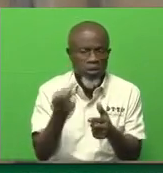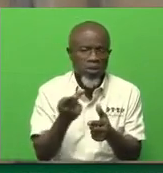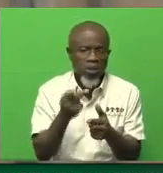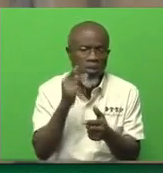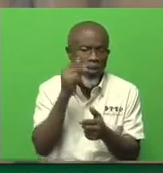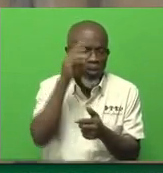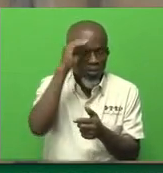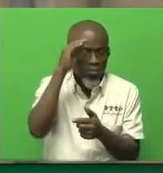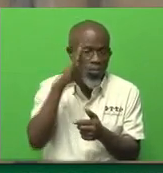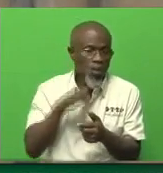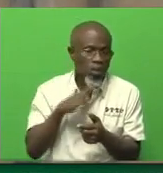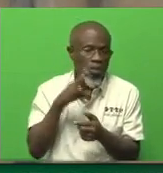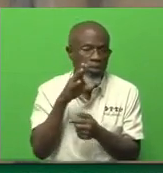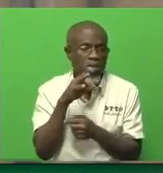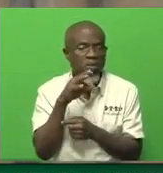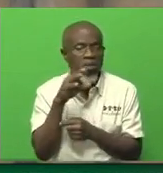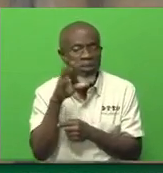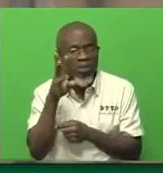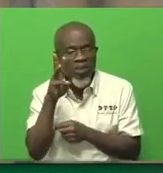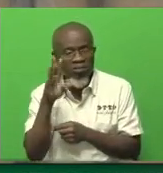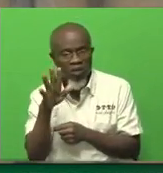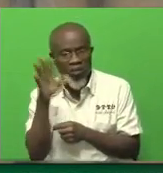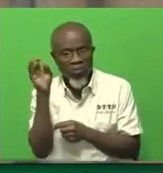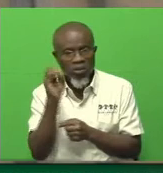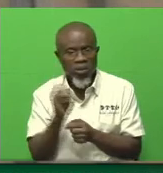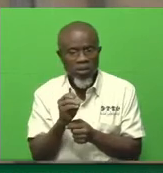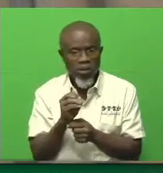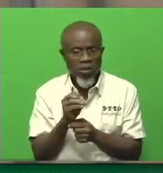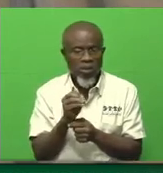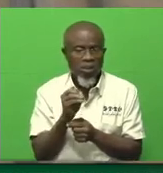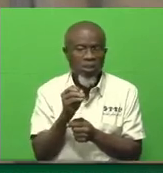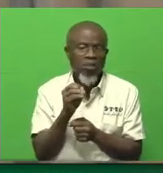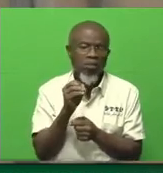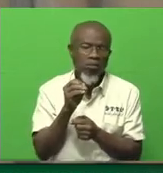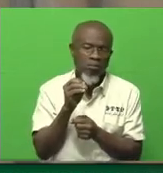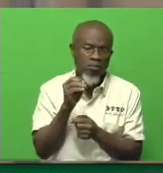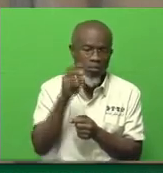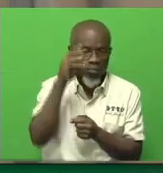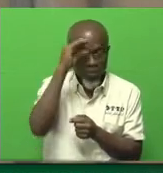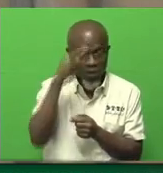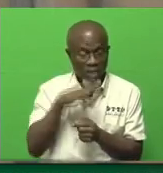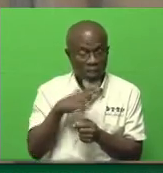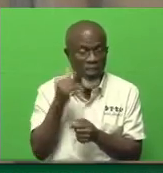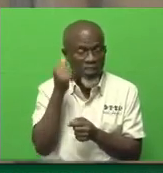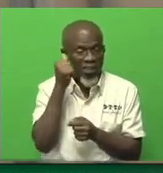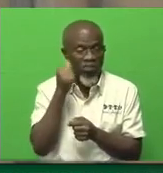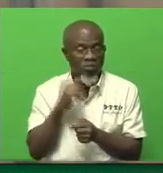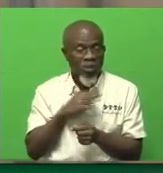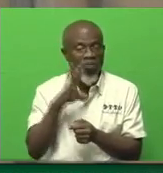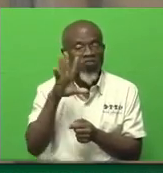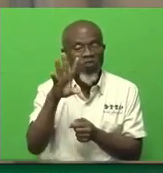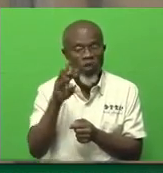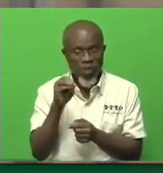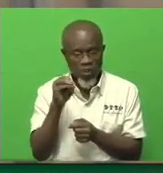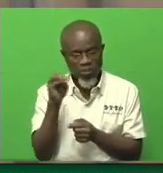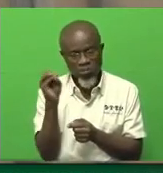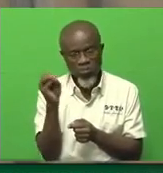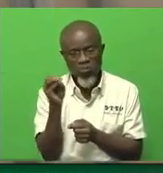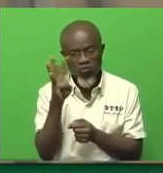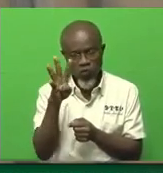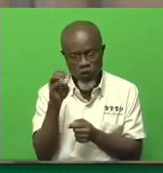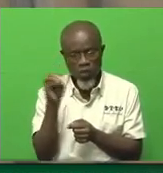Meal which is a bit surprising the 40 female so now that we have this body of